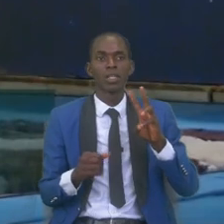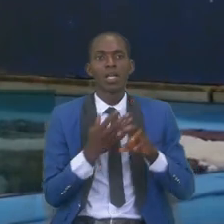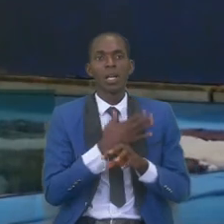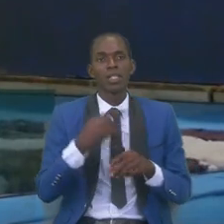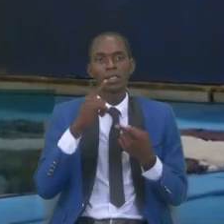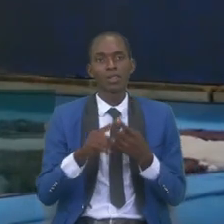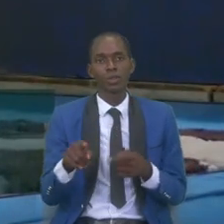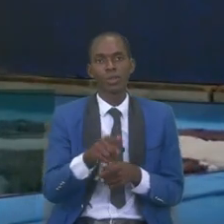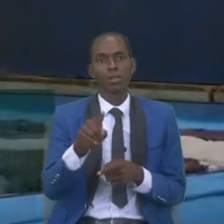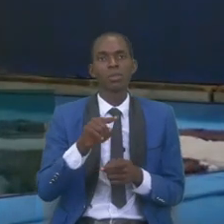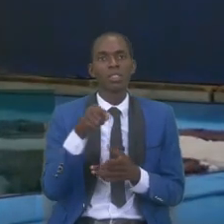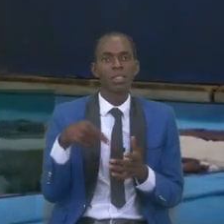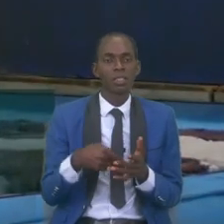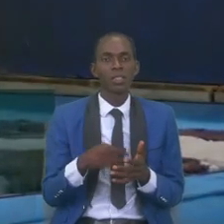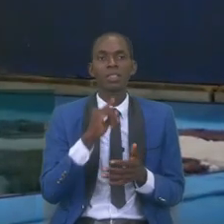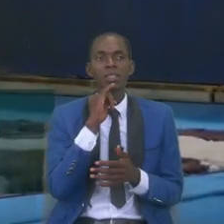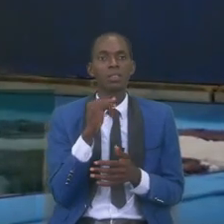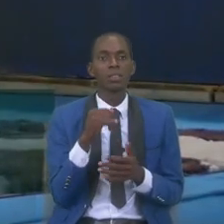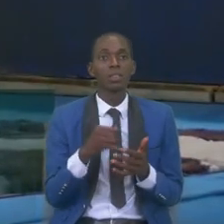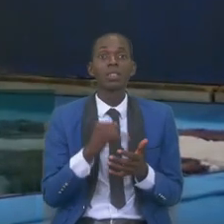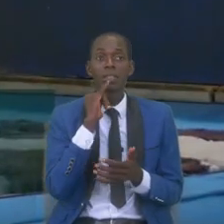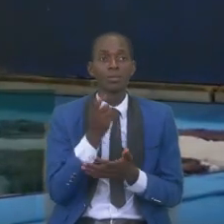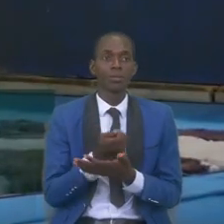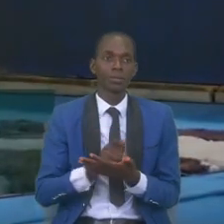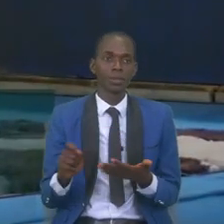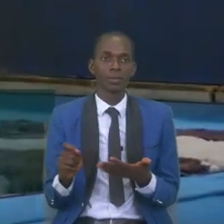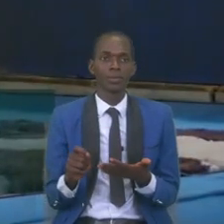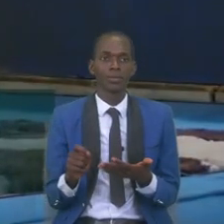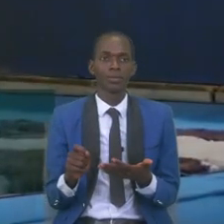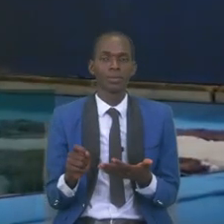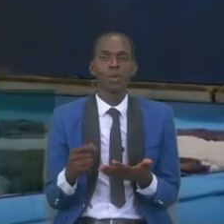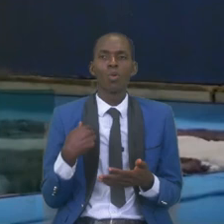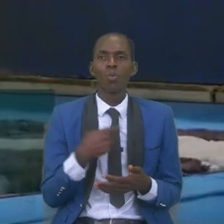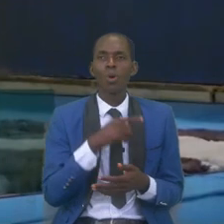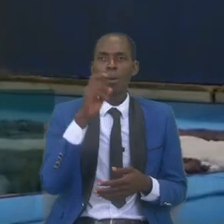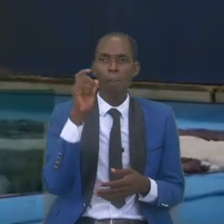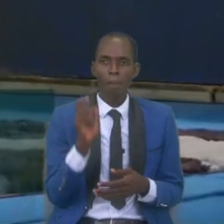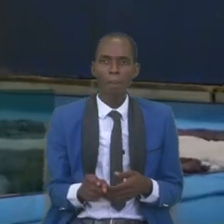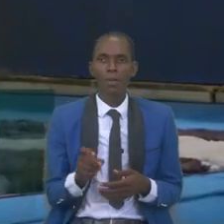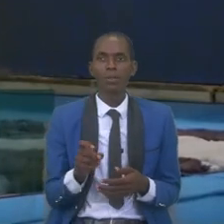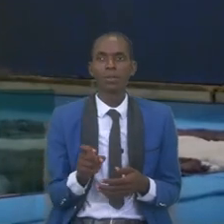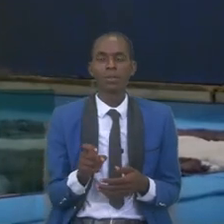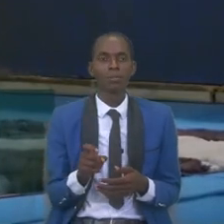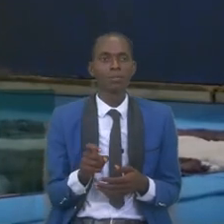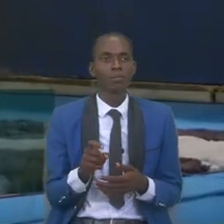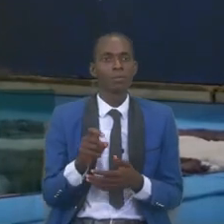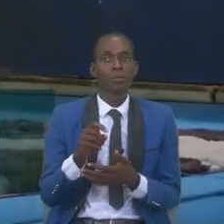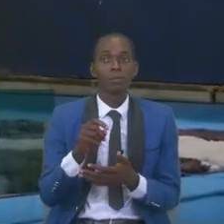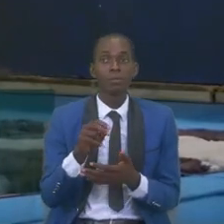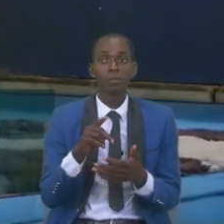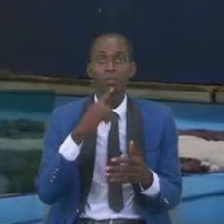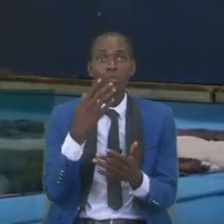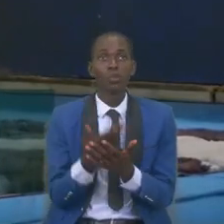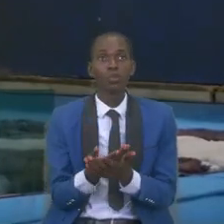unto them, thus it is written, we must preach as it is written. If we want to